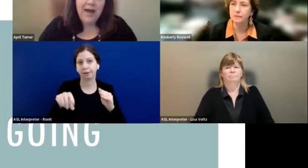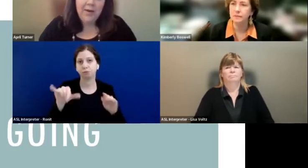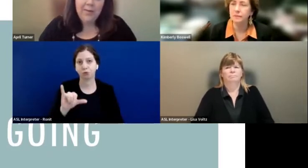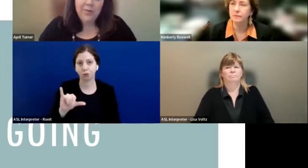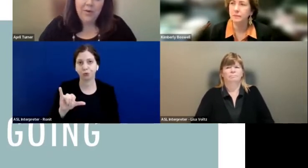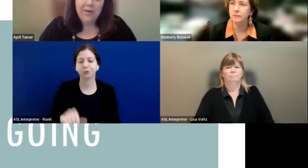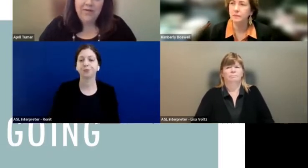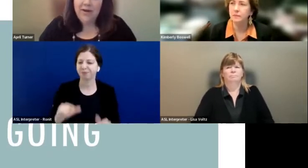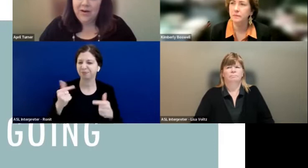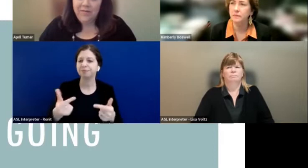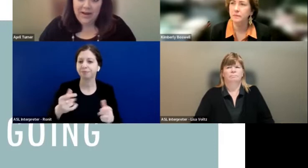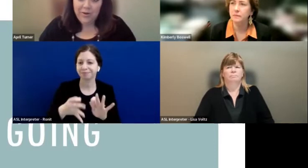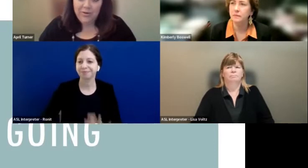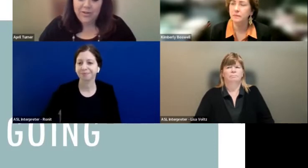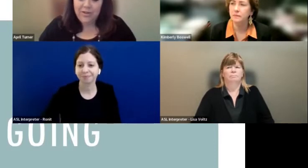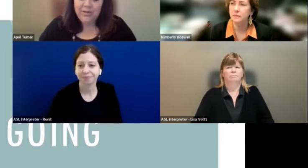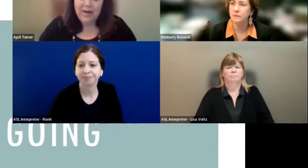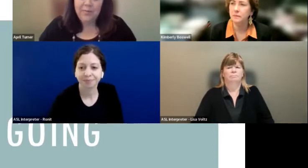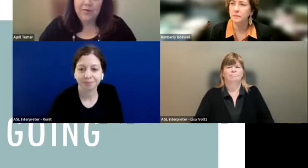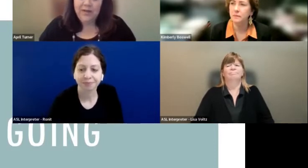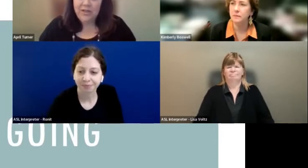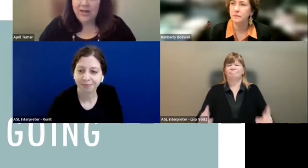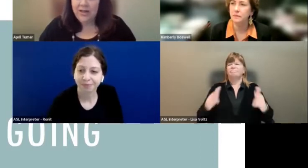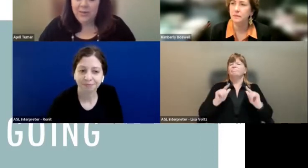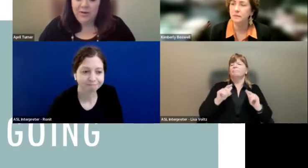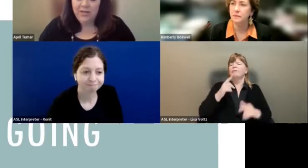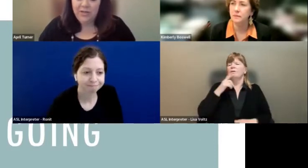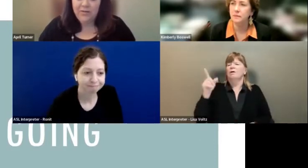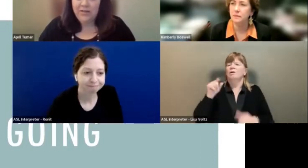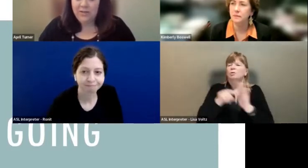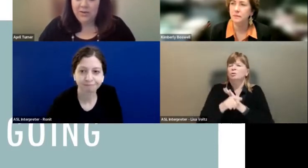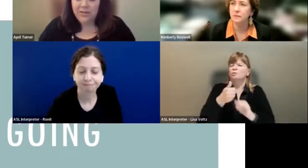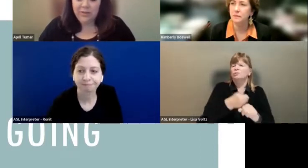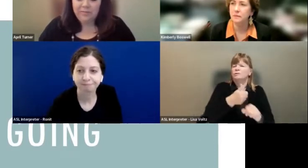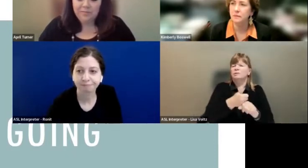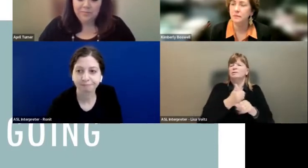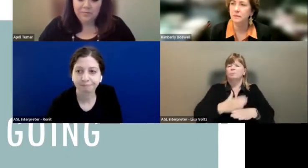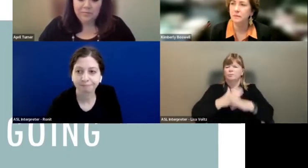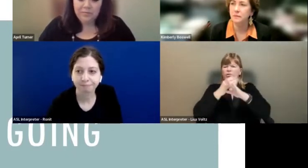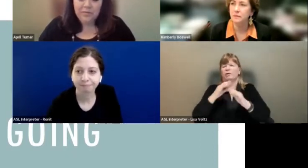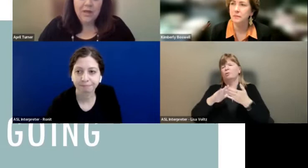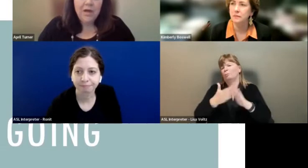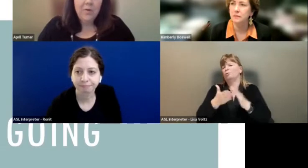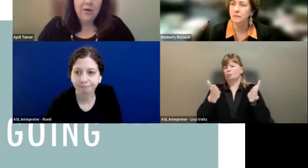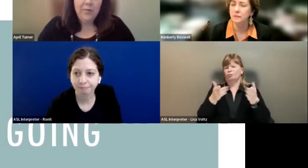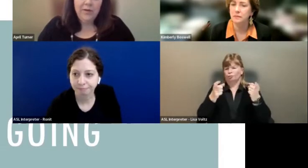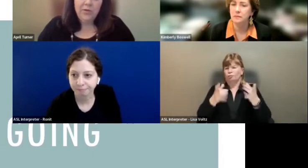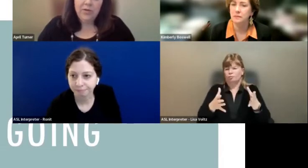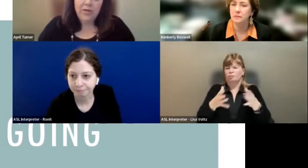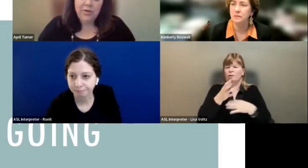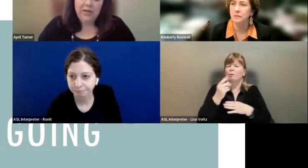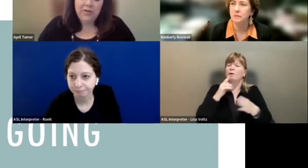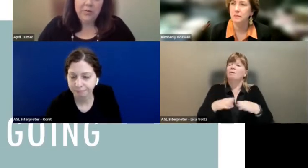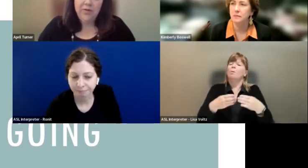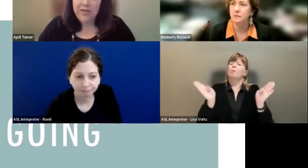The Alabama Department of Veteran Affairs, the Suicide Prevention and Community Services Director. We've opened the door